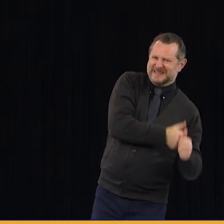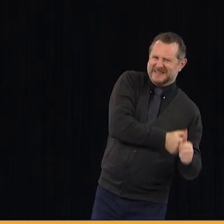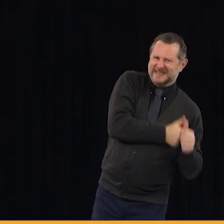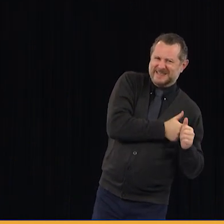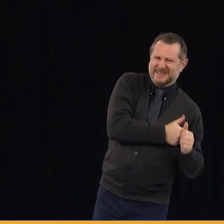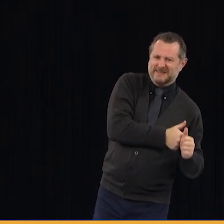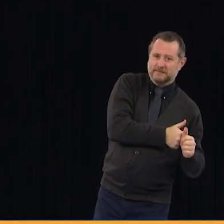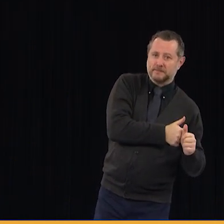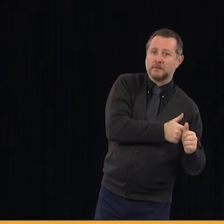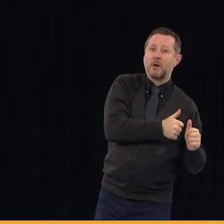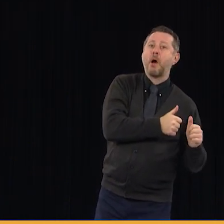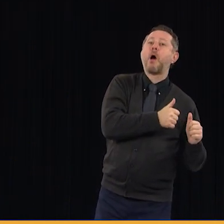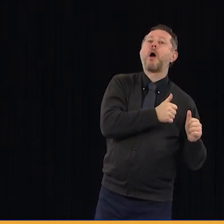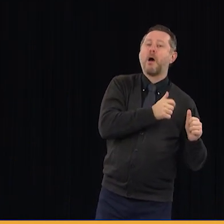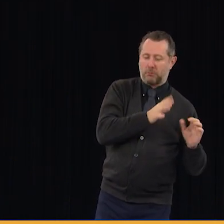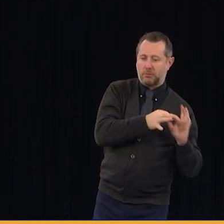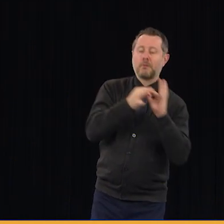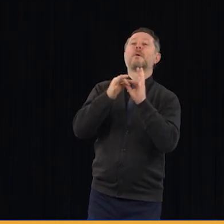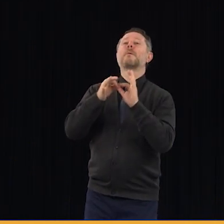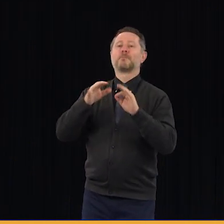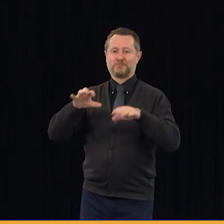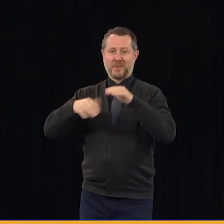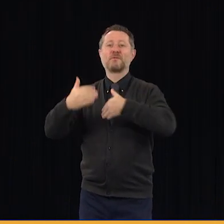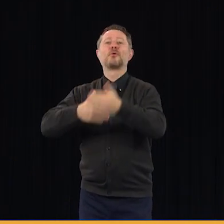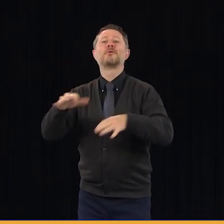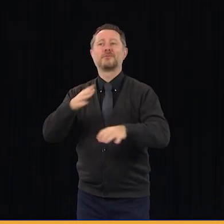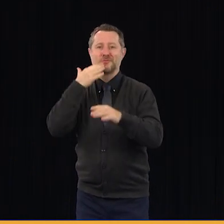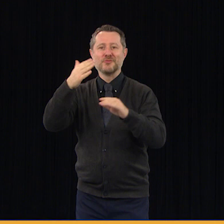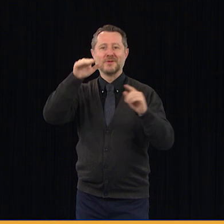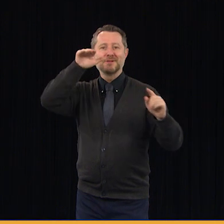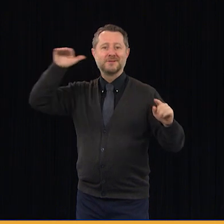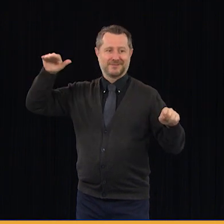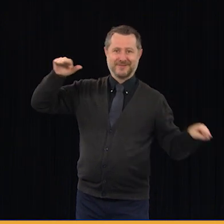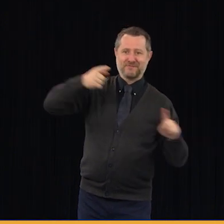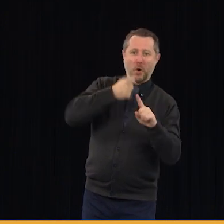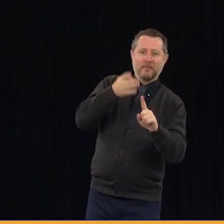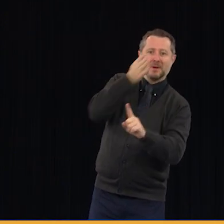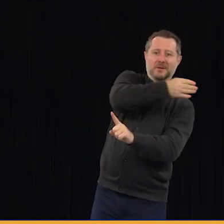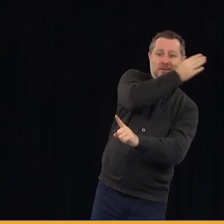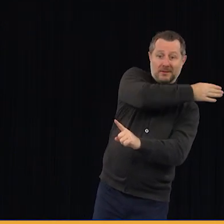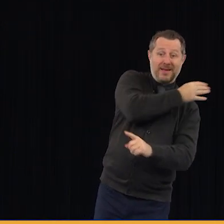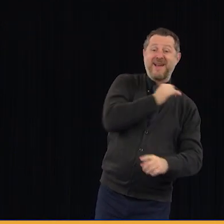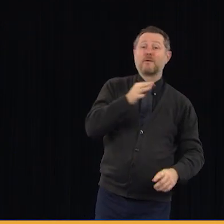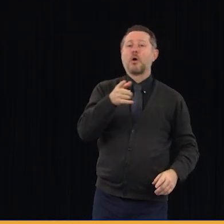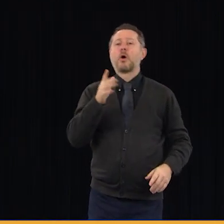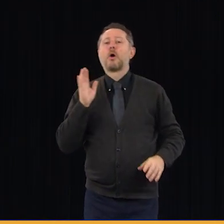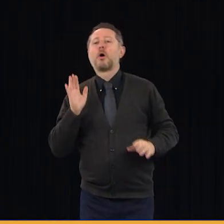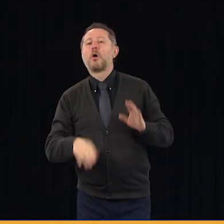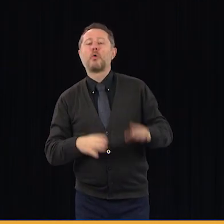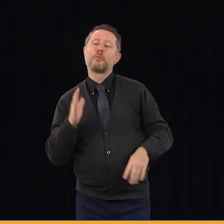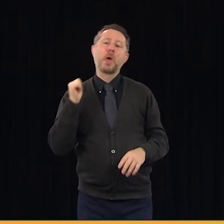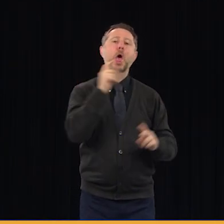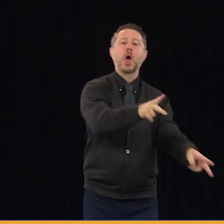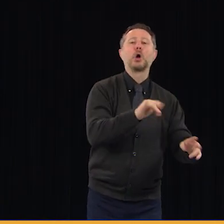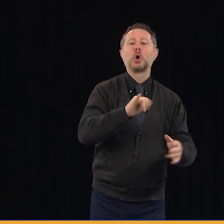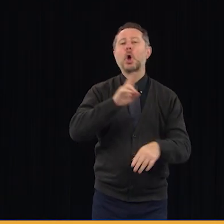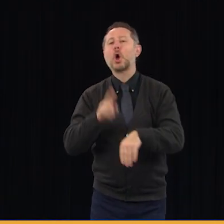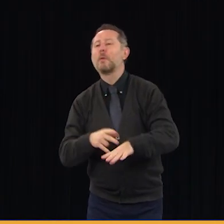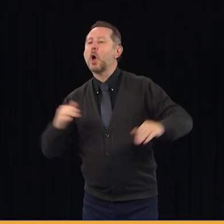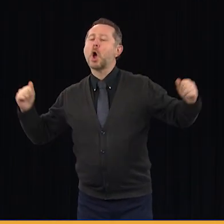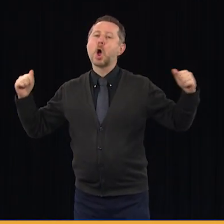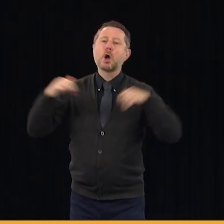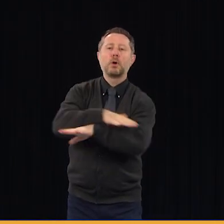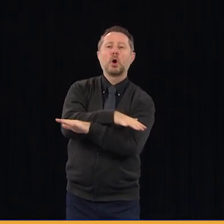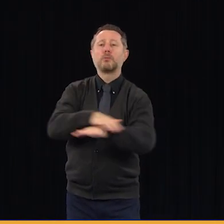our actions. If we stop acting the way we're acting, you will see those numbers go up. And I show